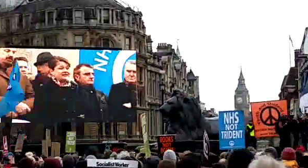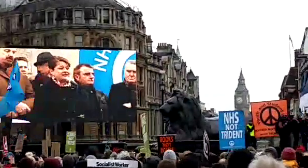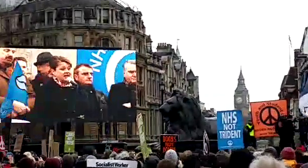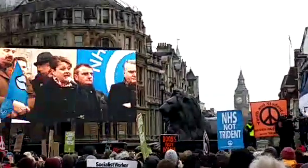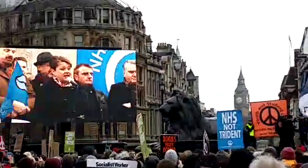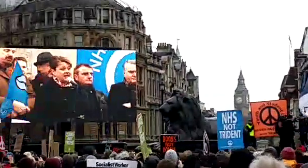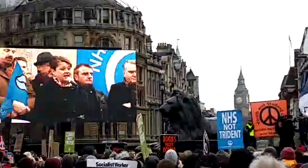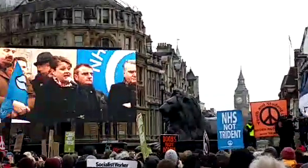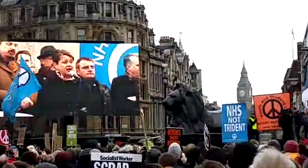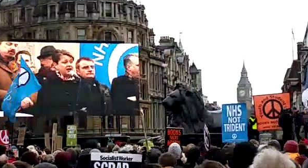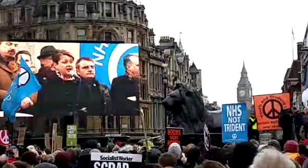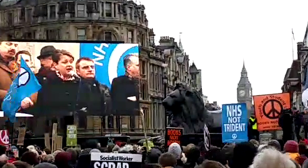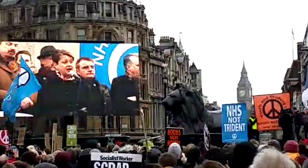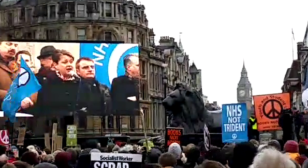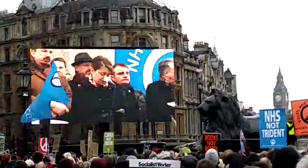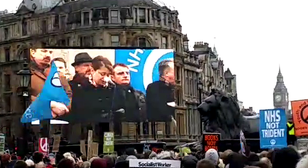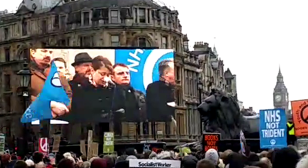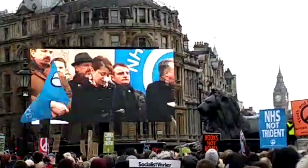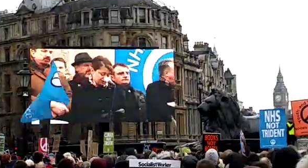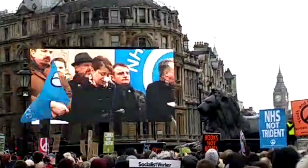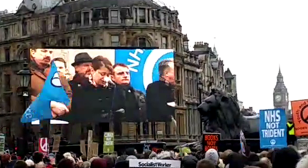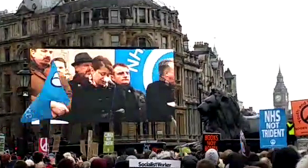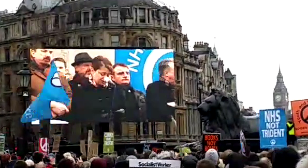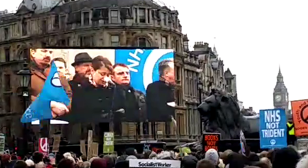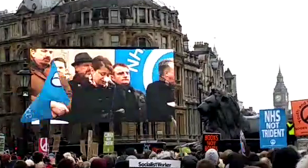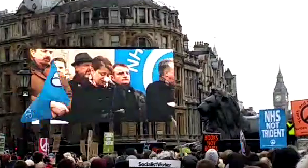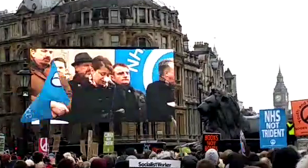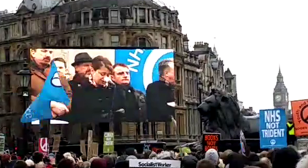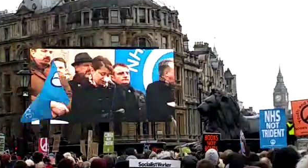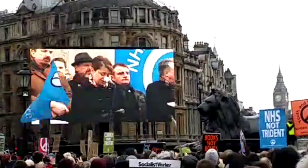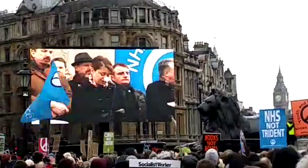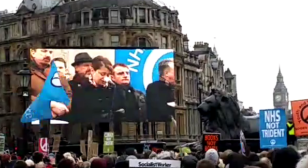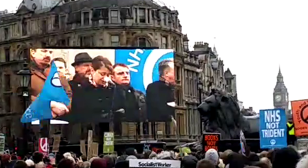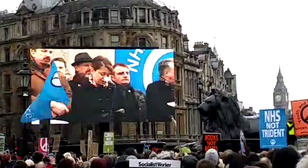genuine destruction on a population.